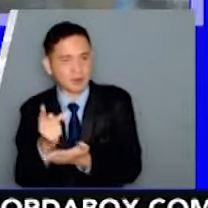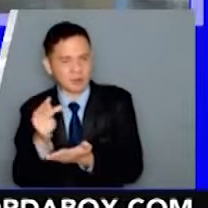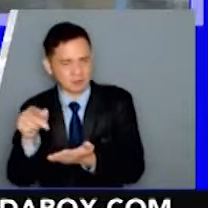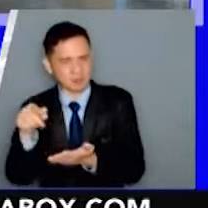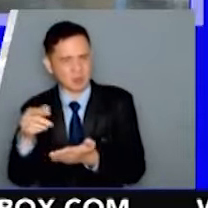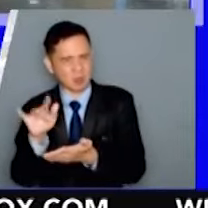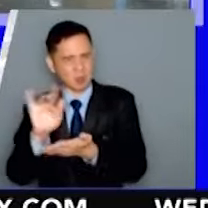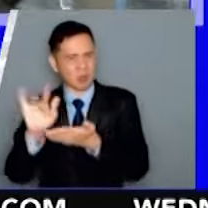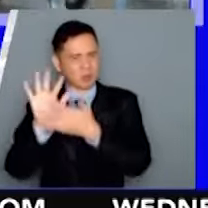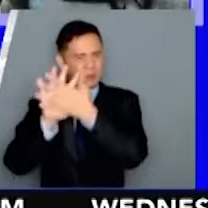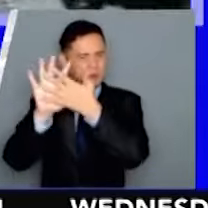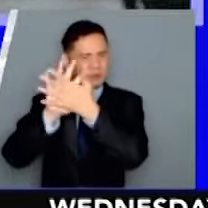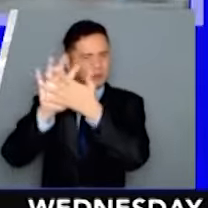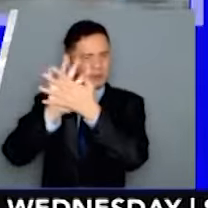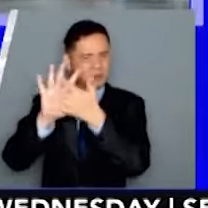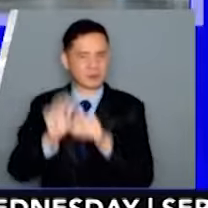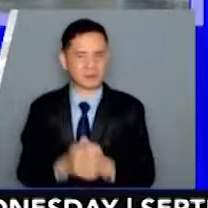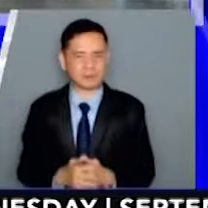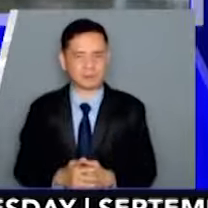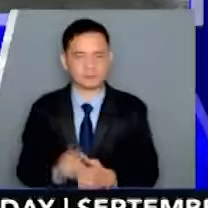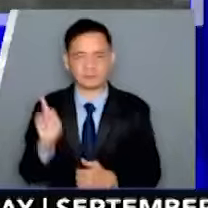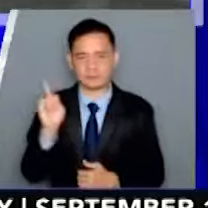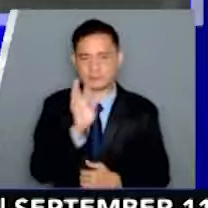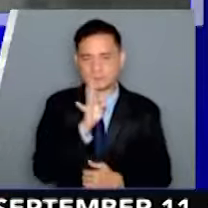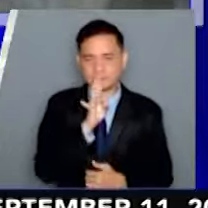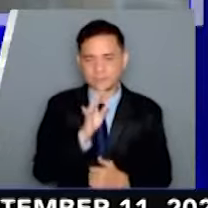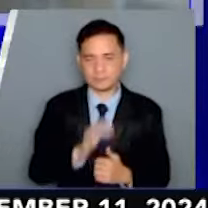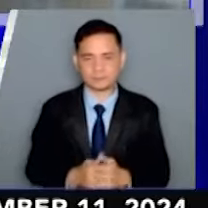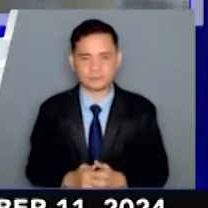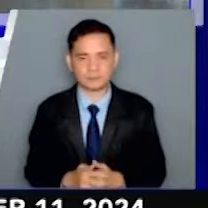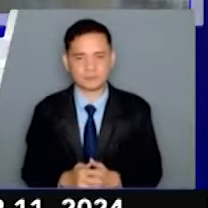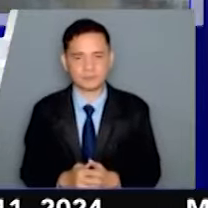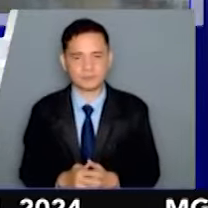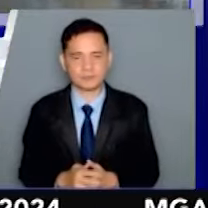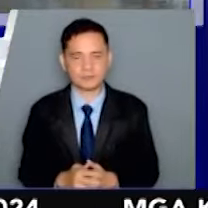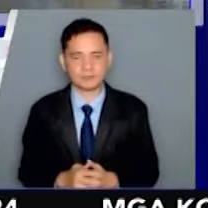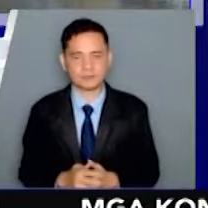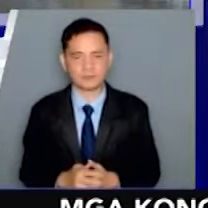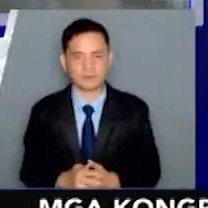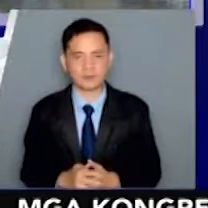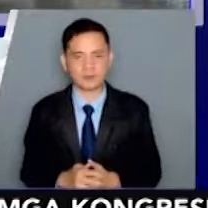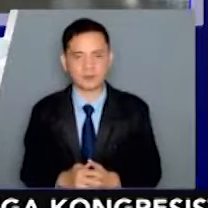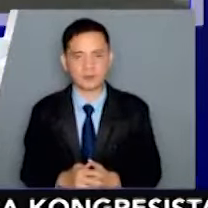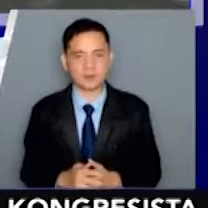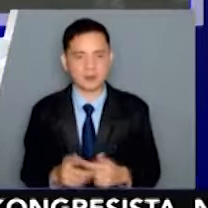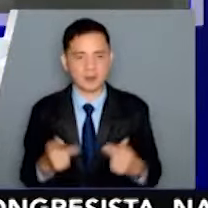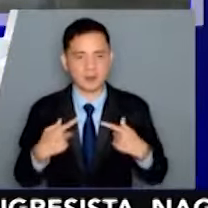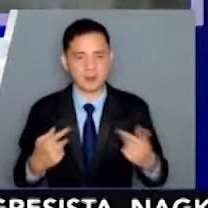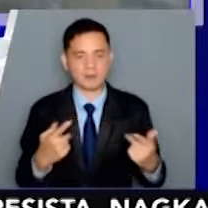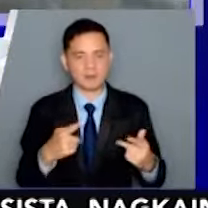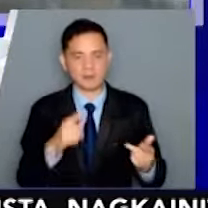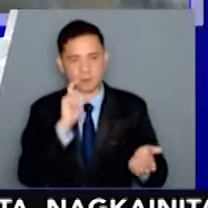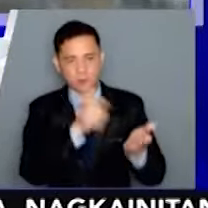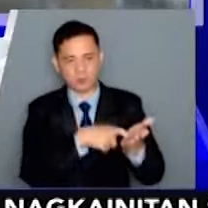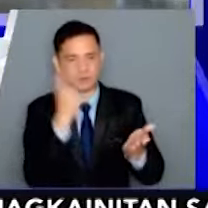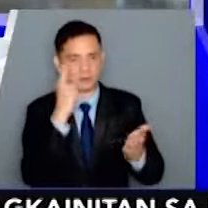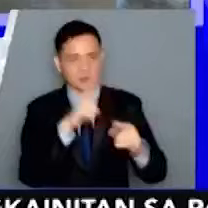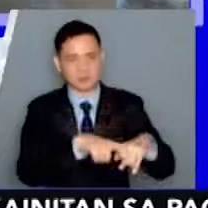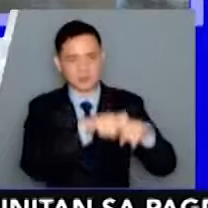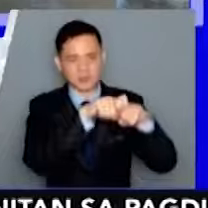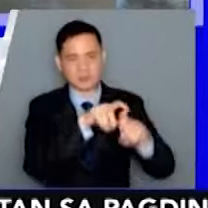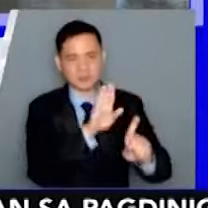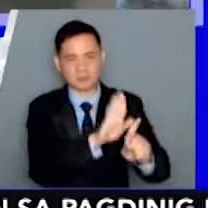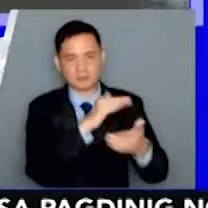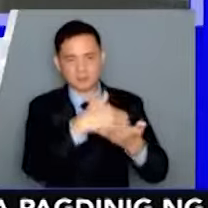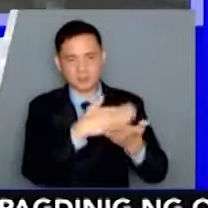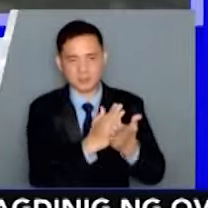with the OBP, we will address it or issue a notice of suspension. Tinanong din ni Marculeta ang notice of disallowance ng